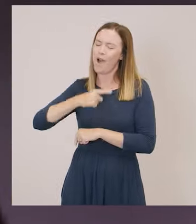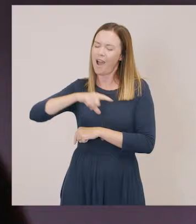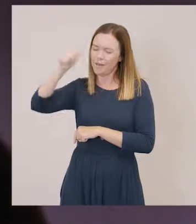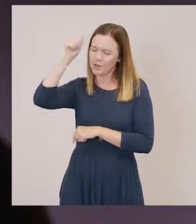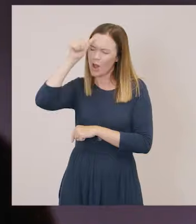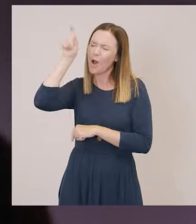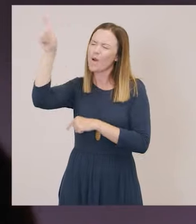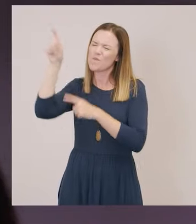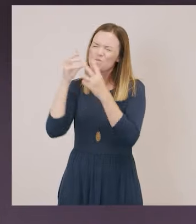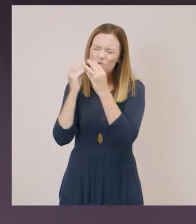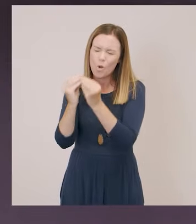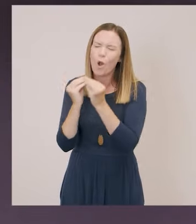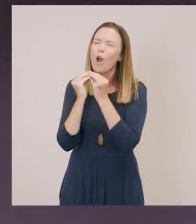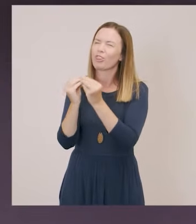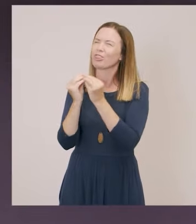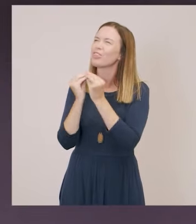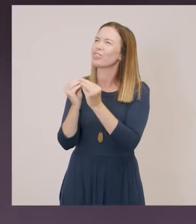I pray that